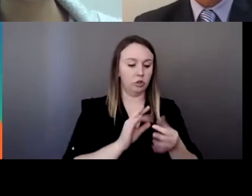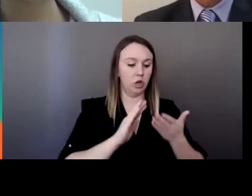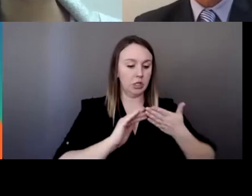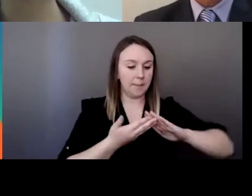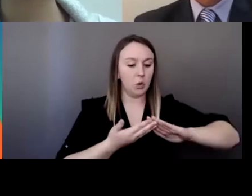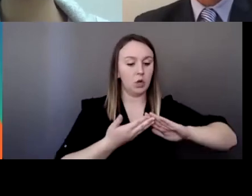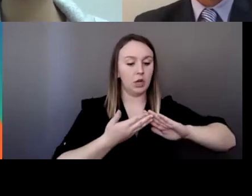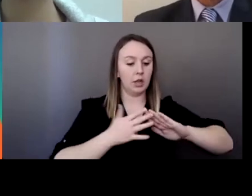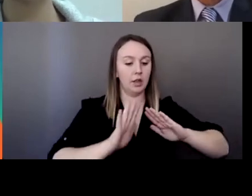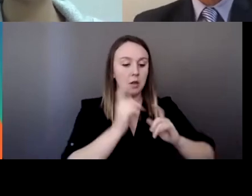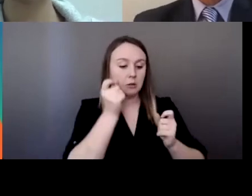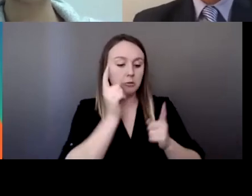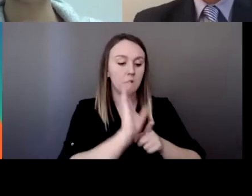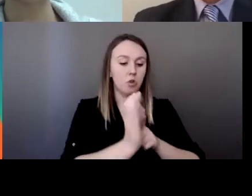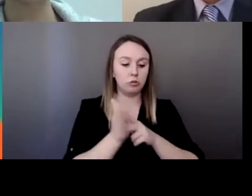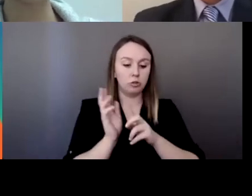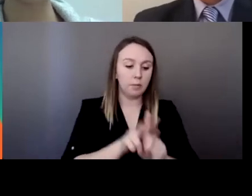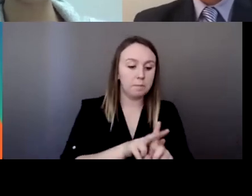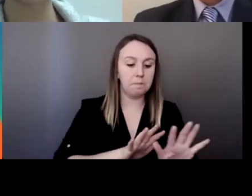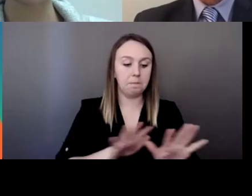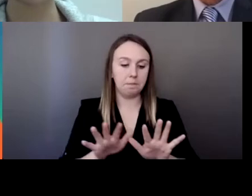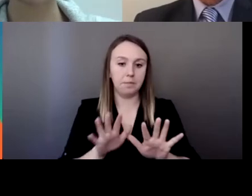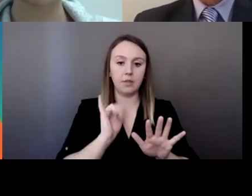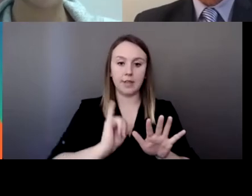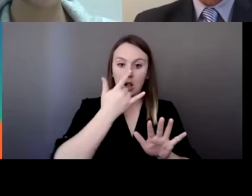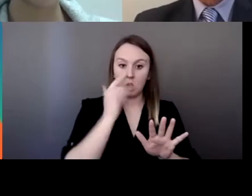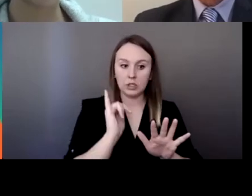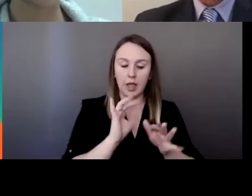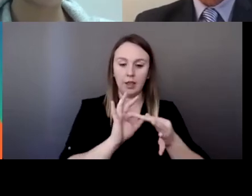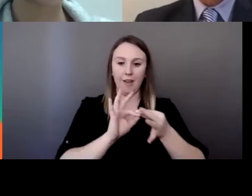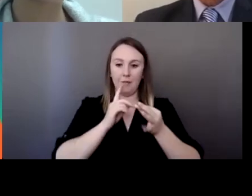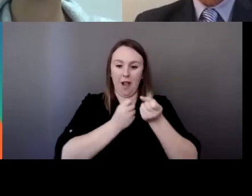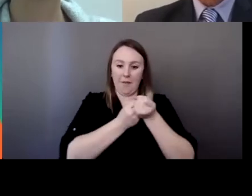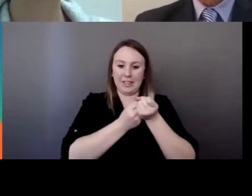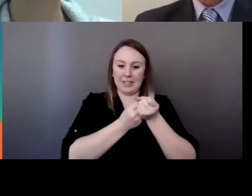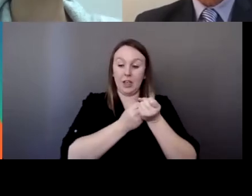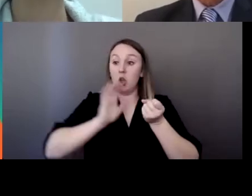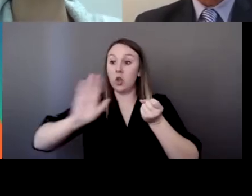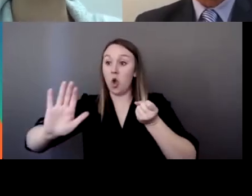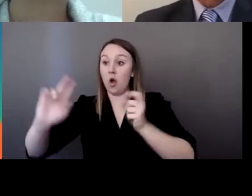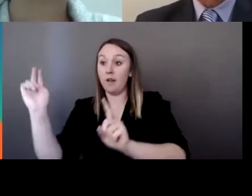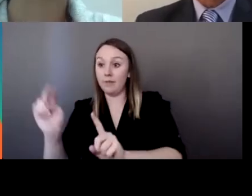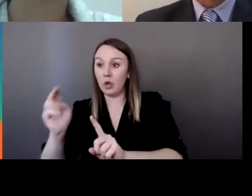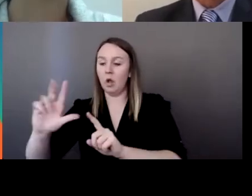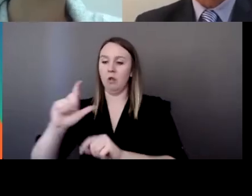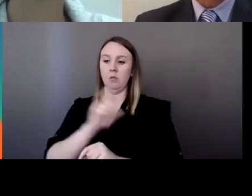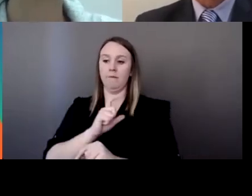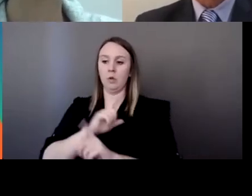community understanding and cultural relevancy and what that looks like for advocacy. And then you're on this law enforcement side, this agency side